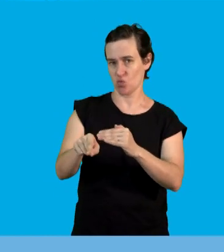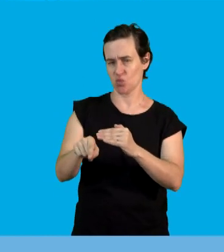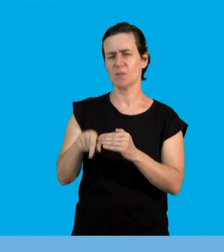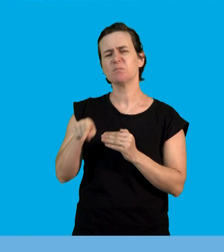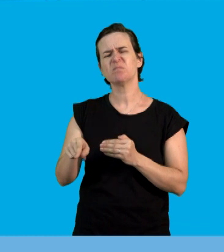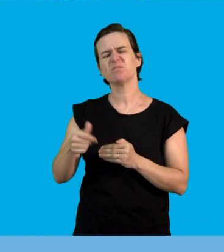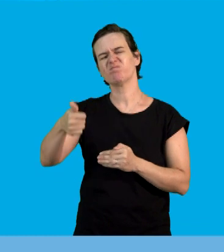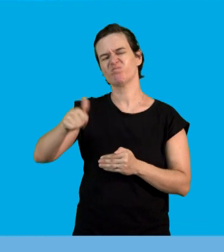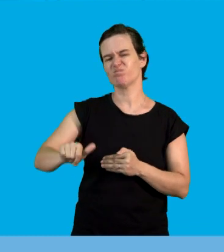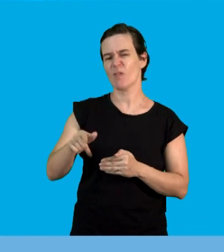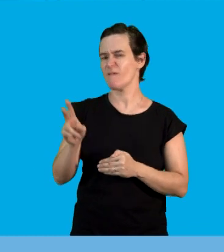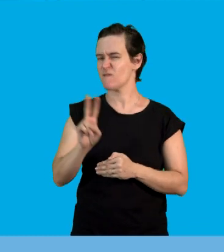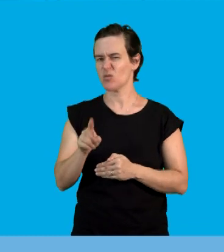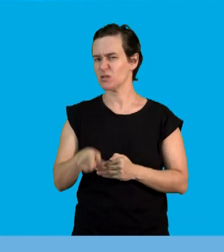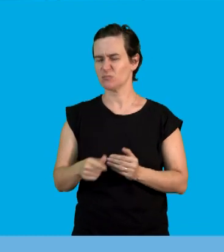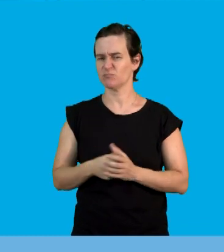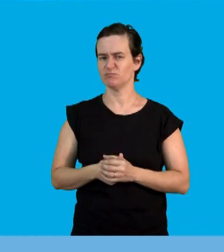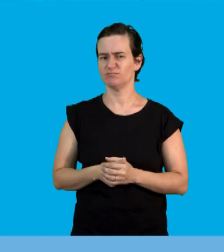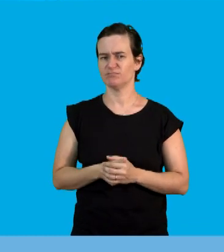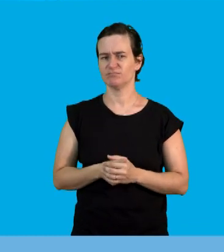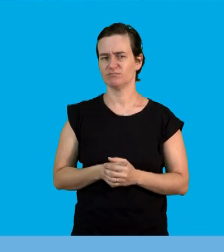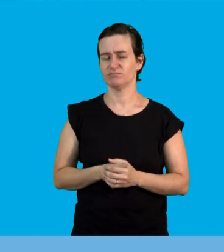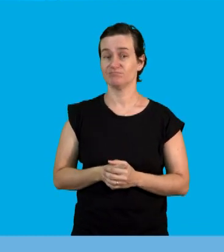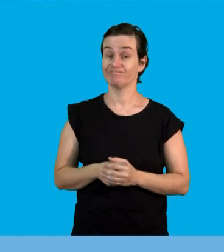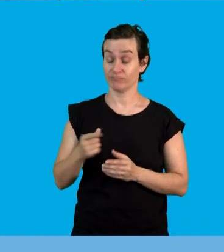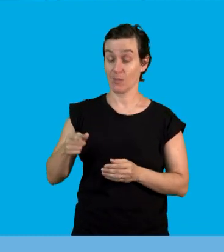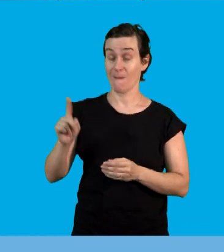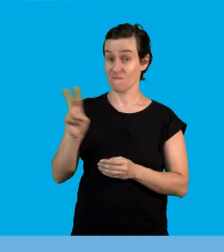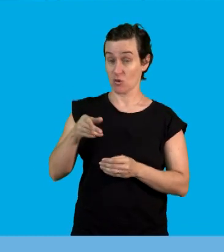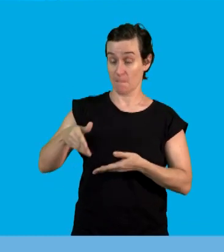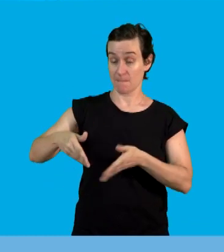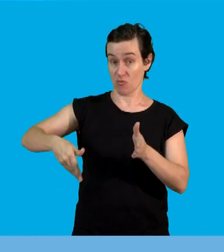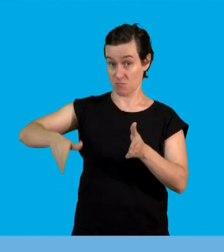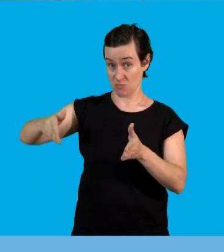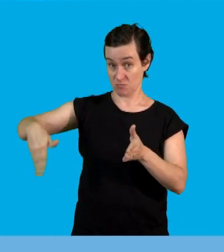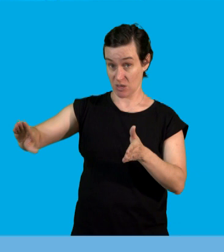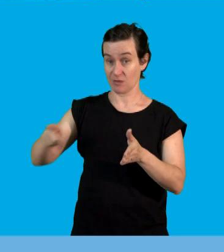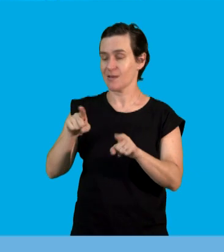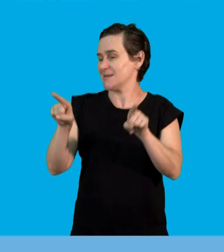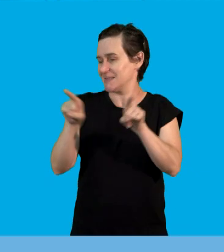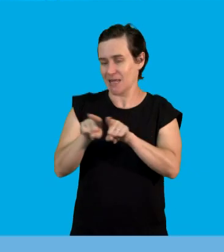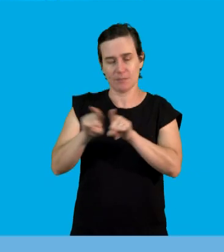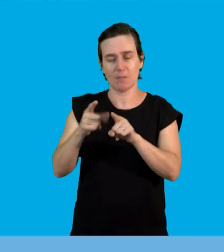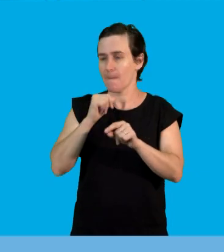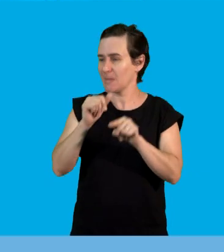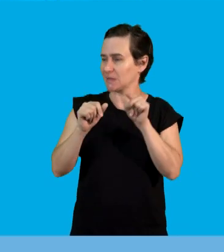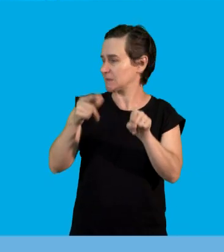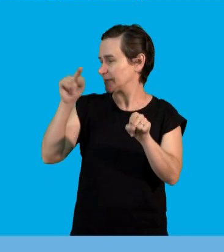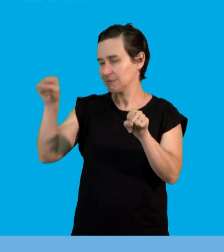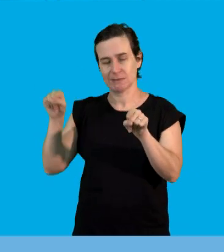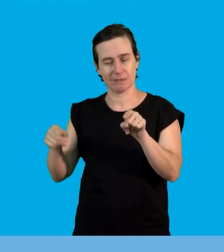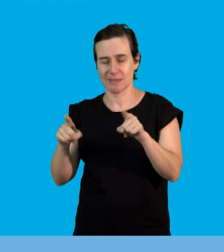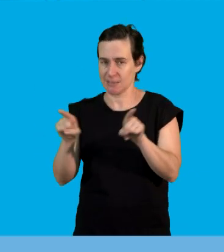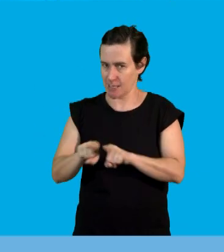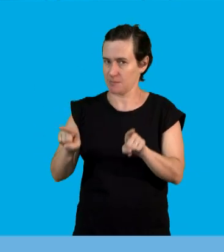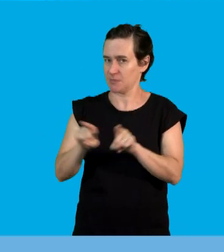about then the voltage? So the voltage in a parallel circuit, it is going to remain the same throughout.